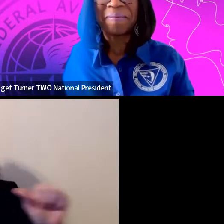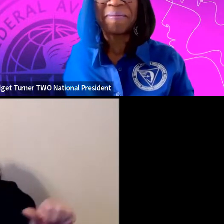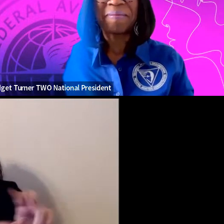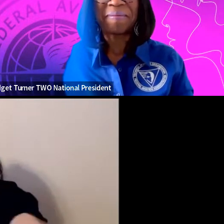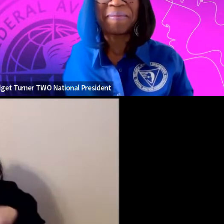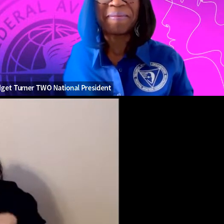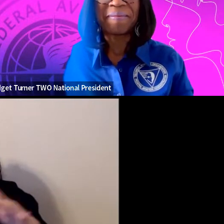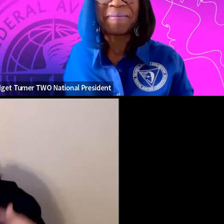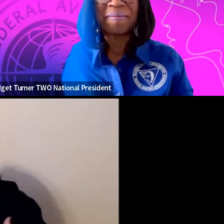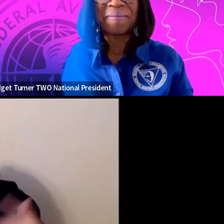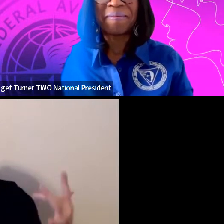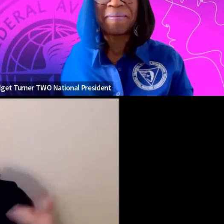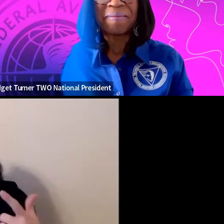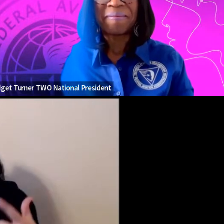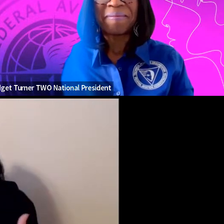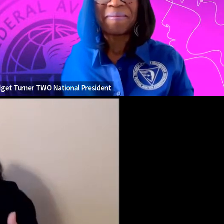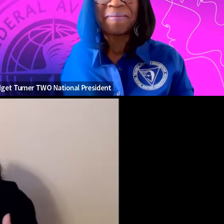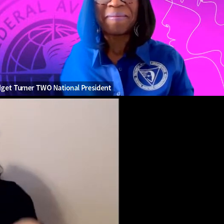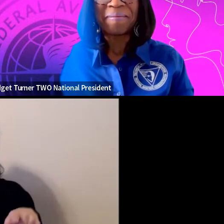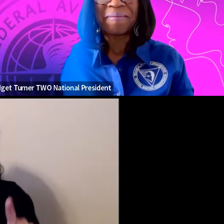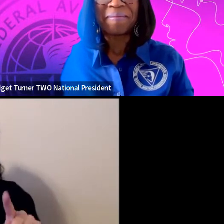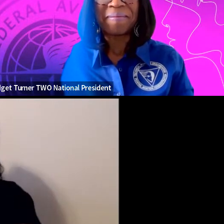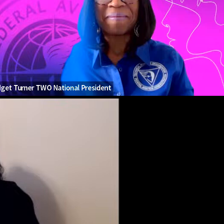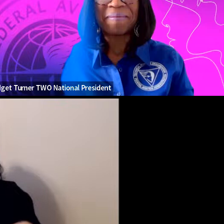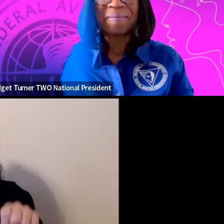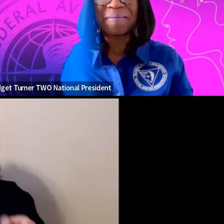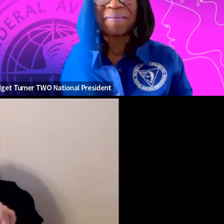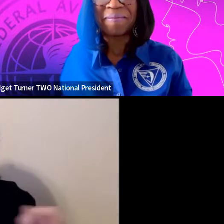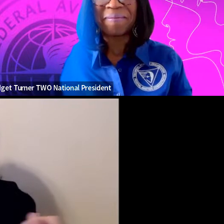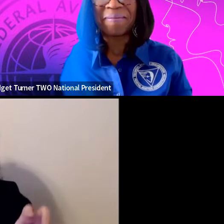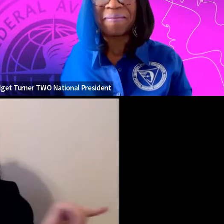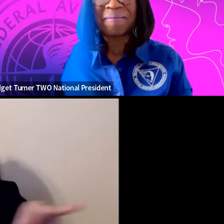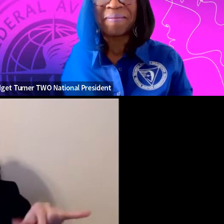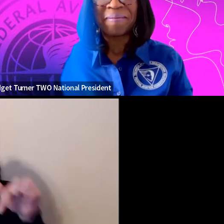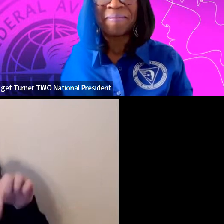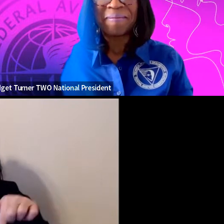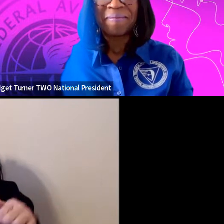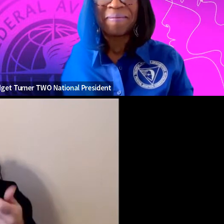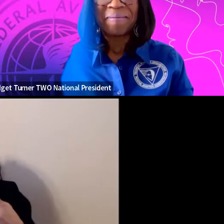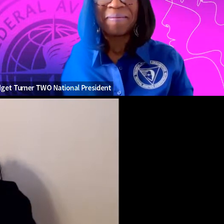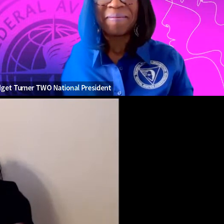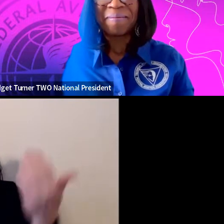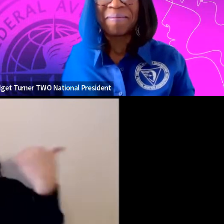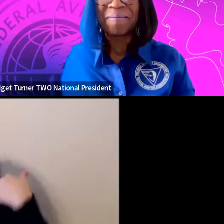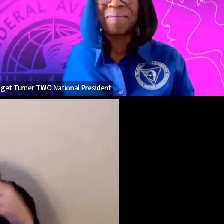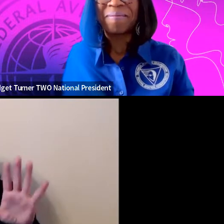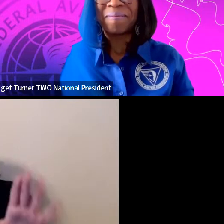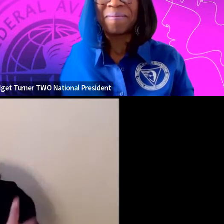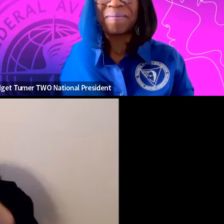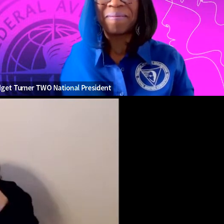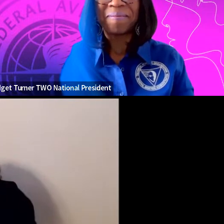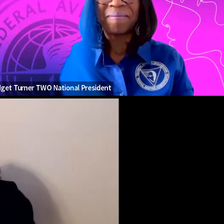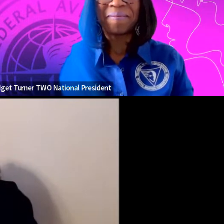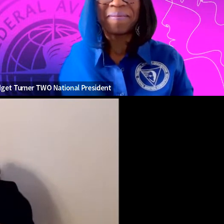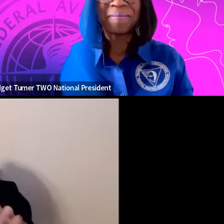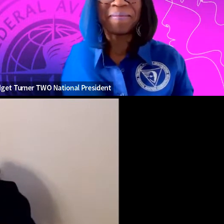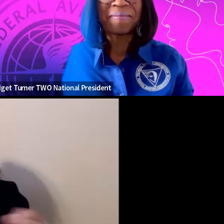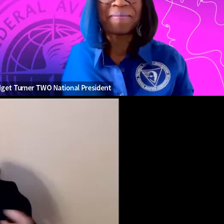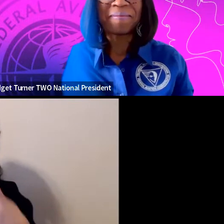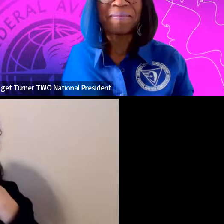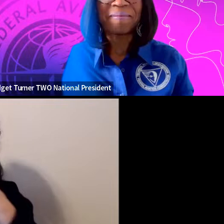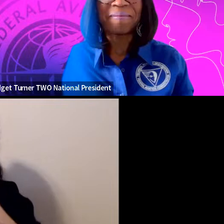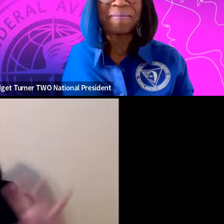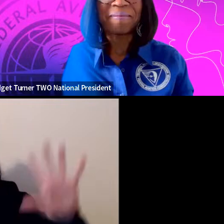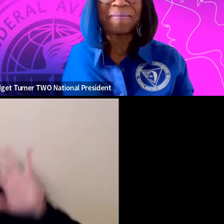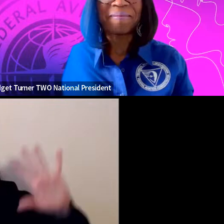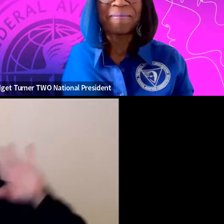event. I had the privilege of hosting a panel very similar to this a few years ago with some amazing women who broke glass then. And we